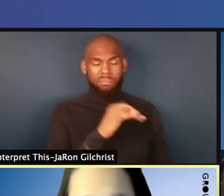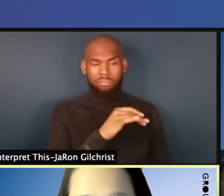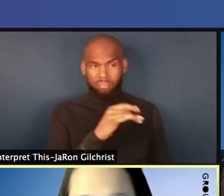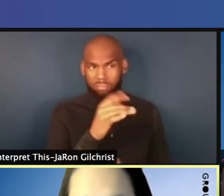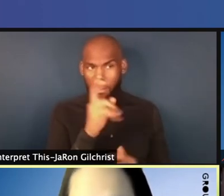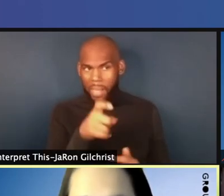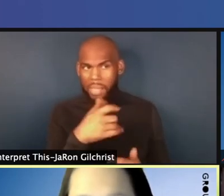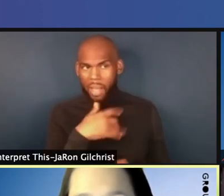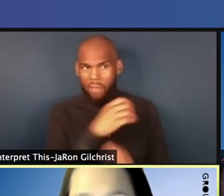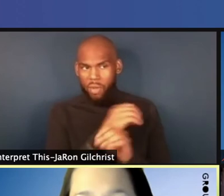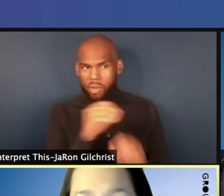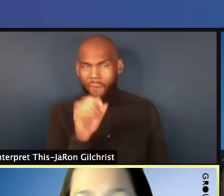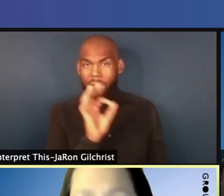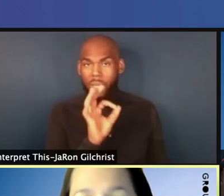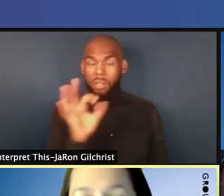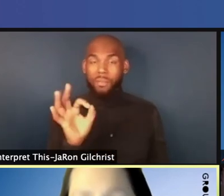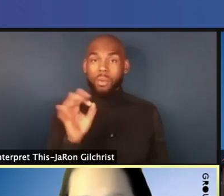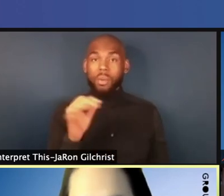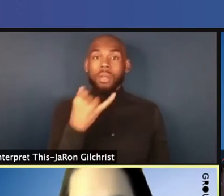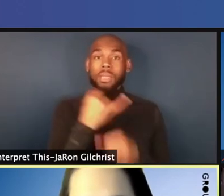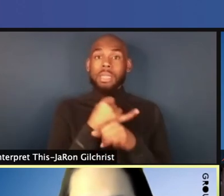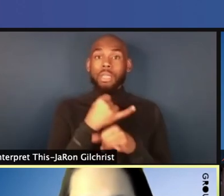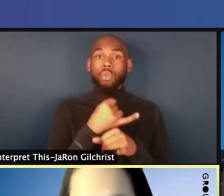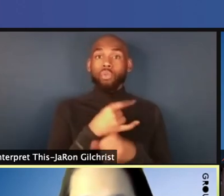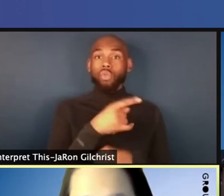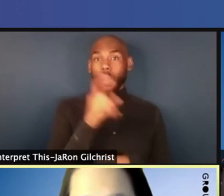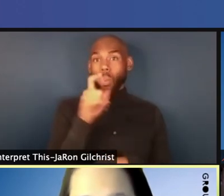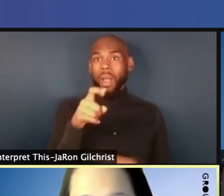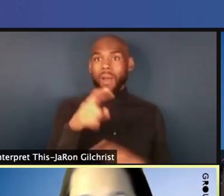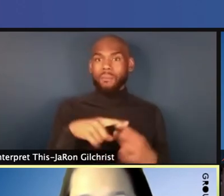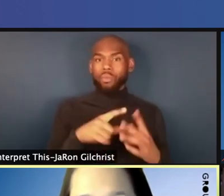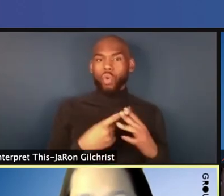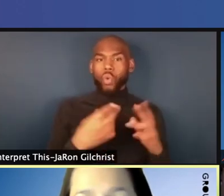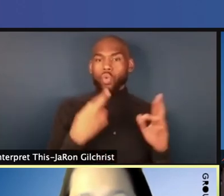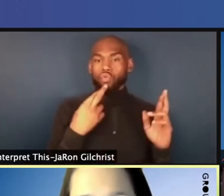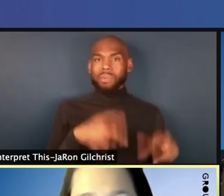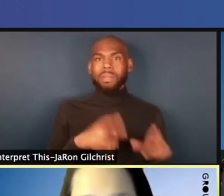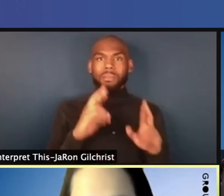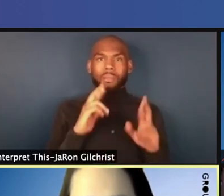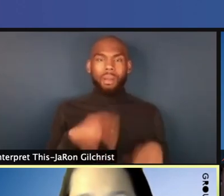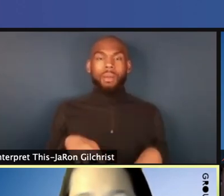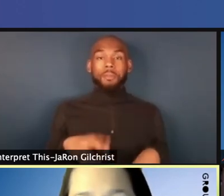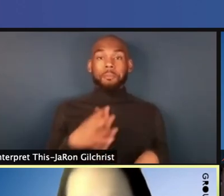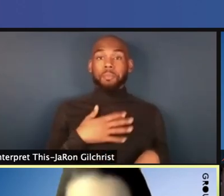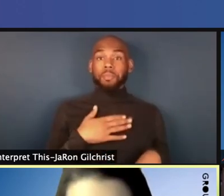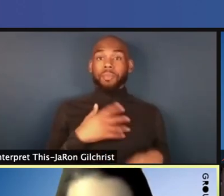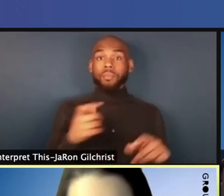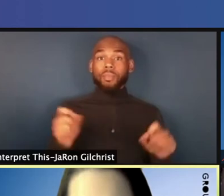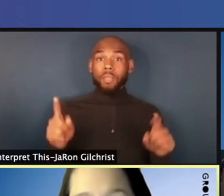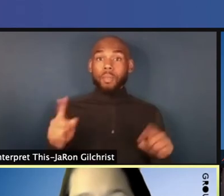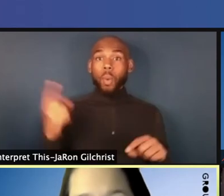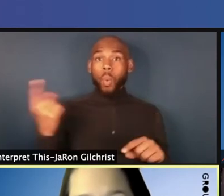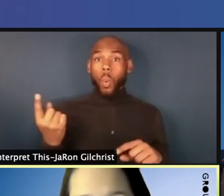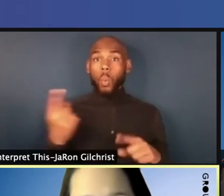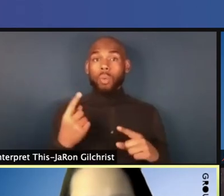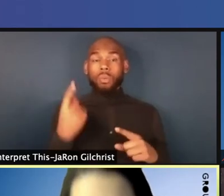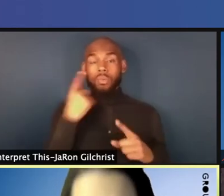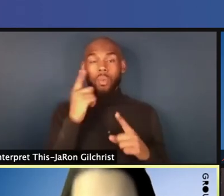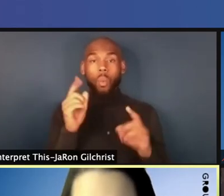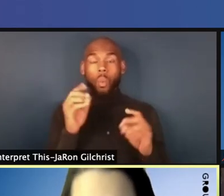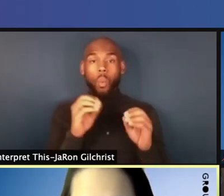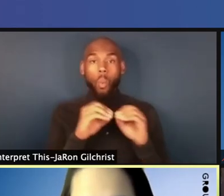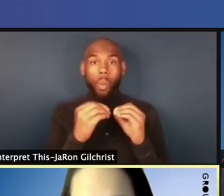then like the institutions will start to have to respond. So again, my impulse always to organize and